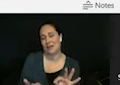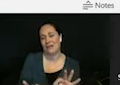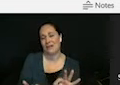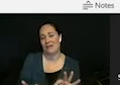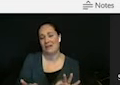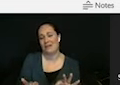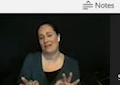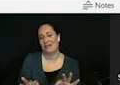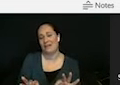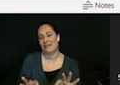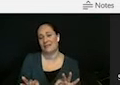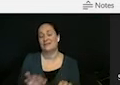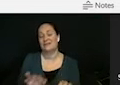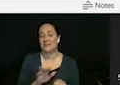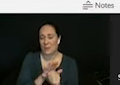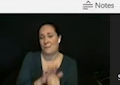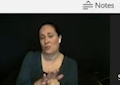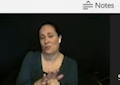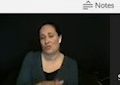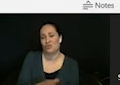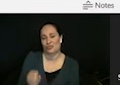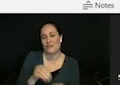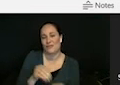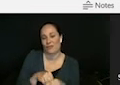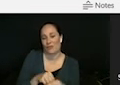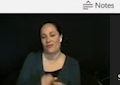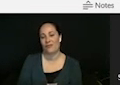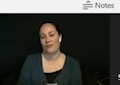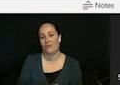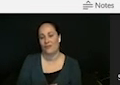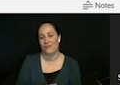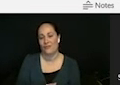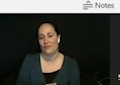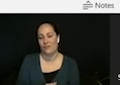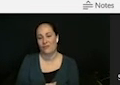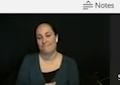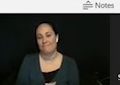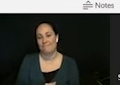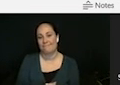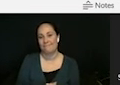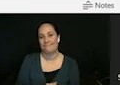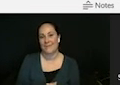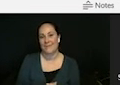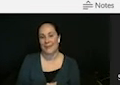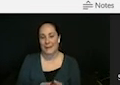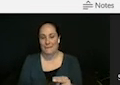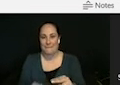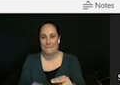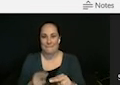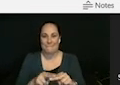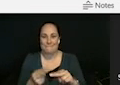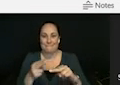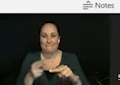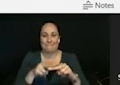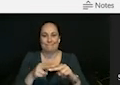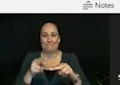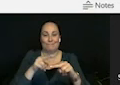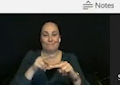pressure is also involved in this. And so this builds up to another equation.